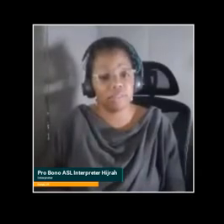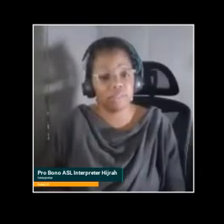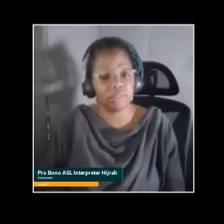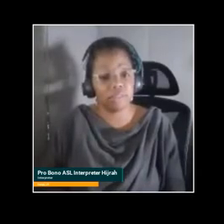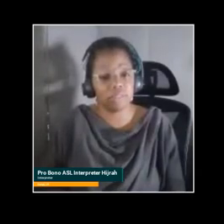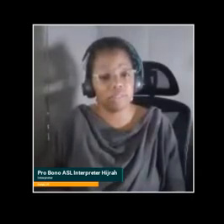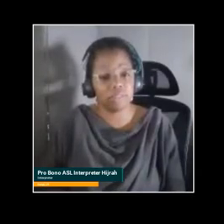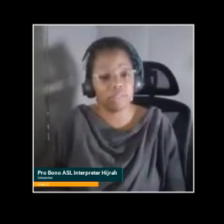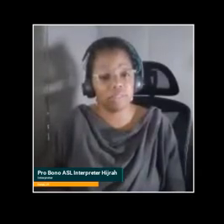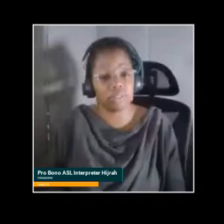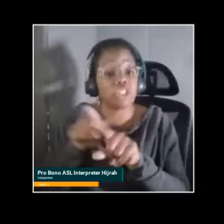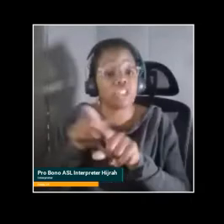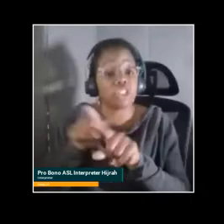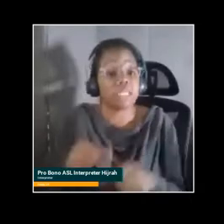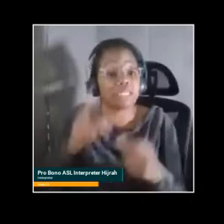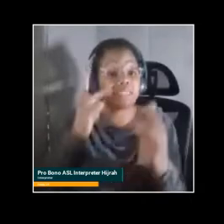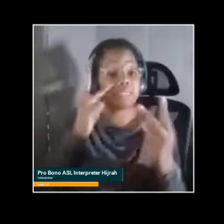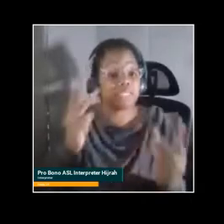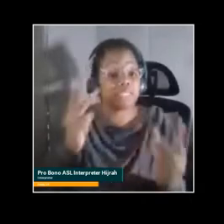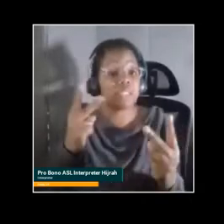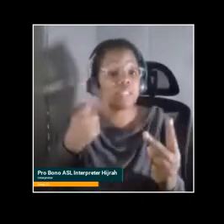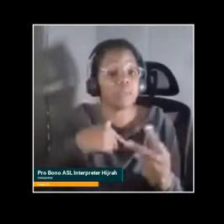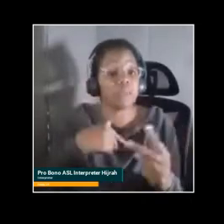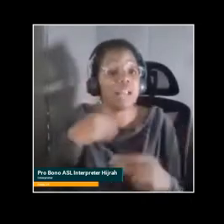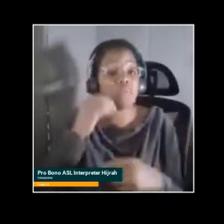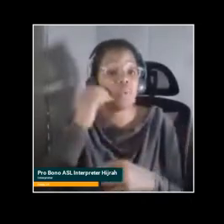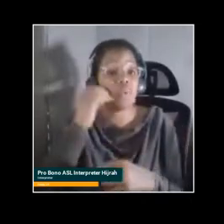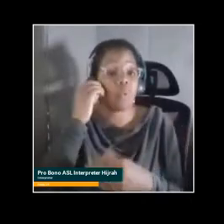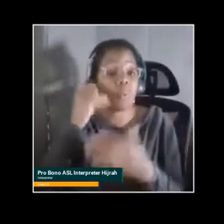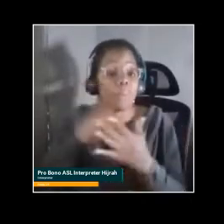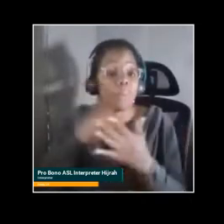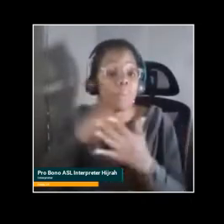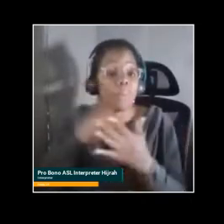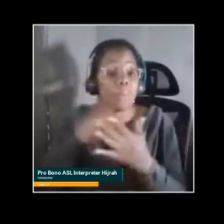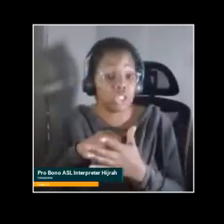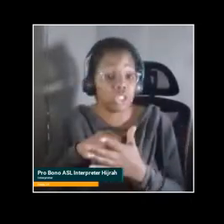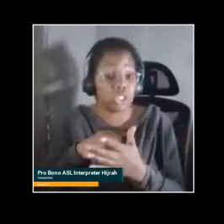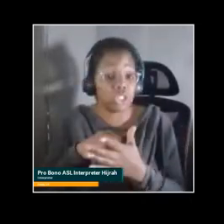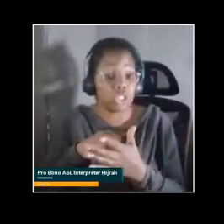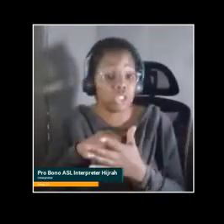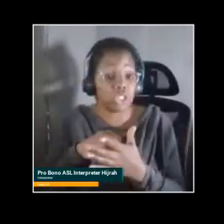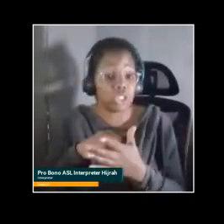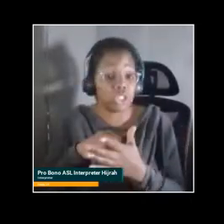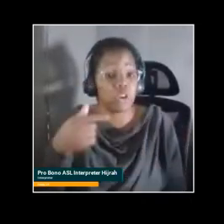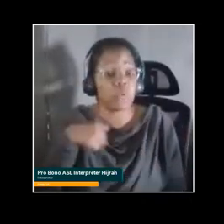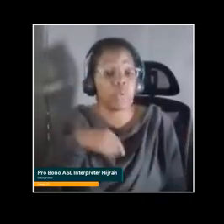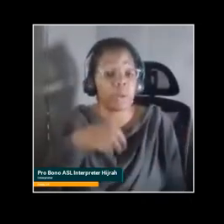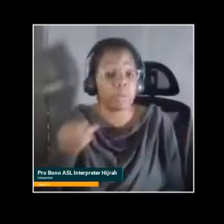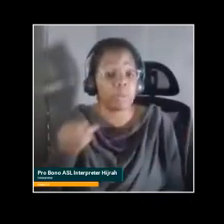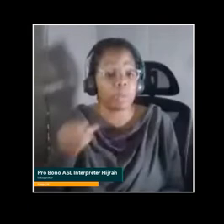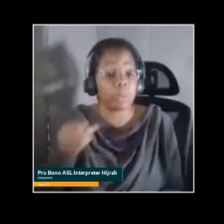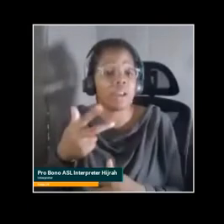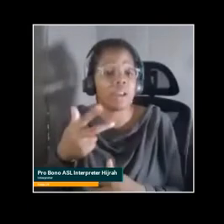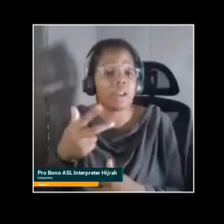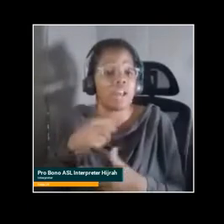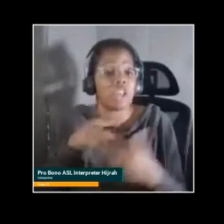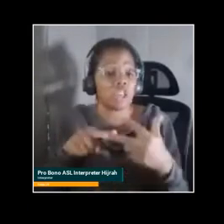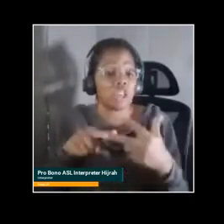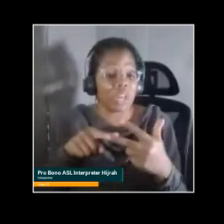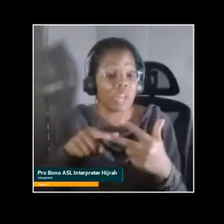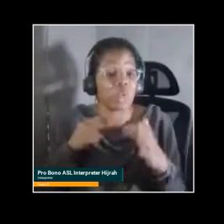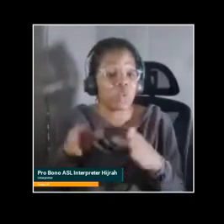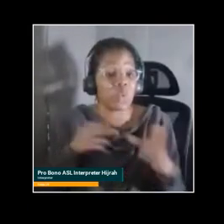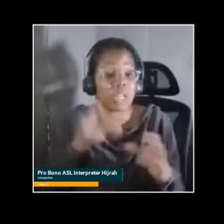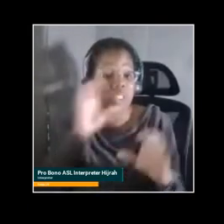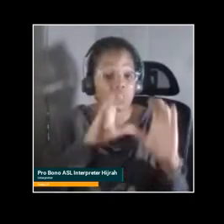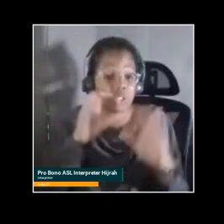As you can see that we have this homepage, and then on that, we want to provide three search methods to search for our content.